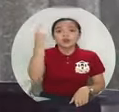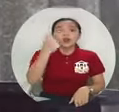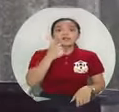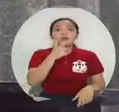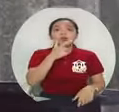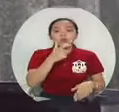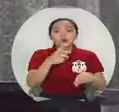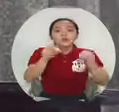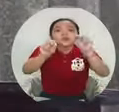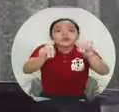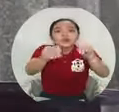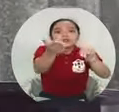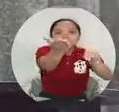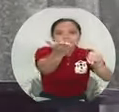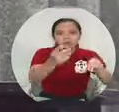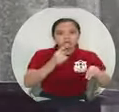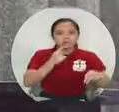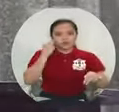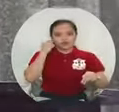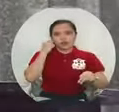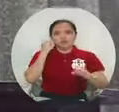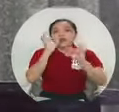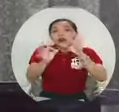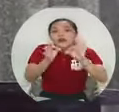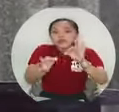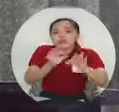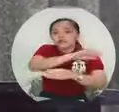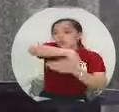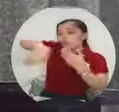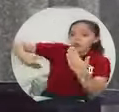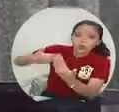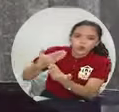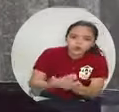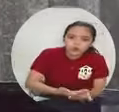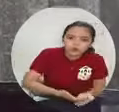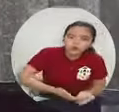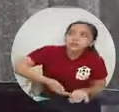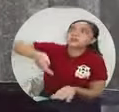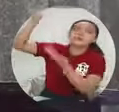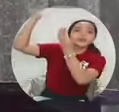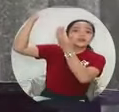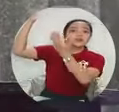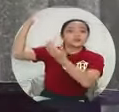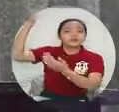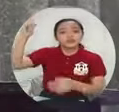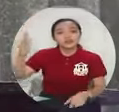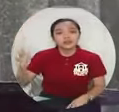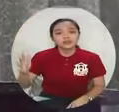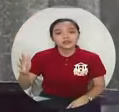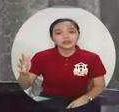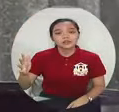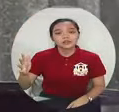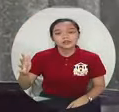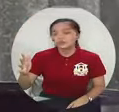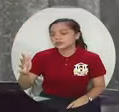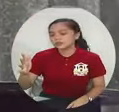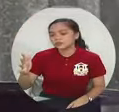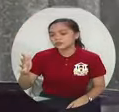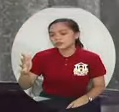us. So, whenever also we give all these material things, it is not because we are going to enrich